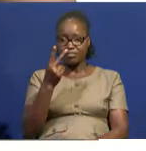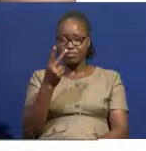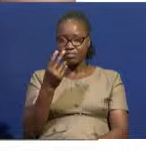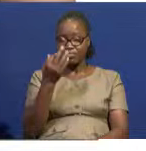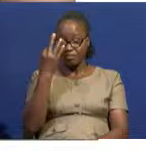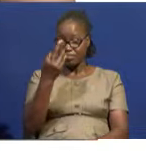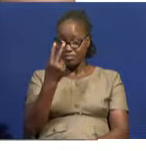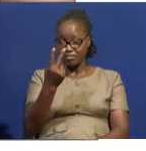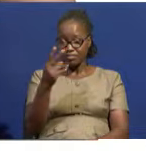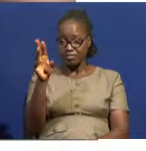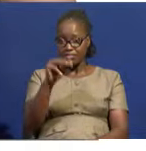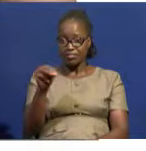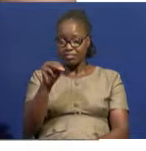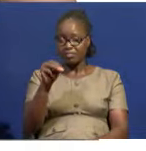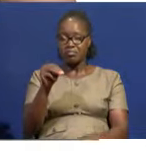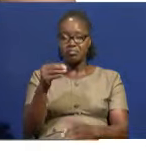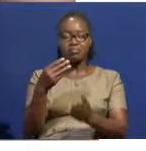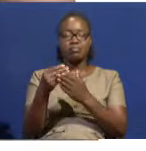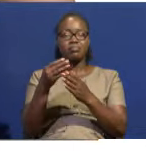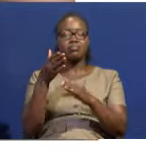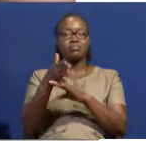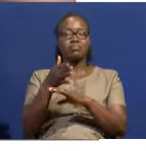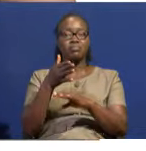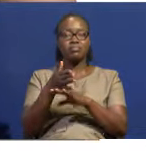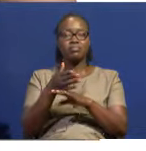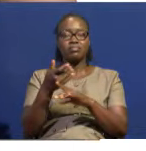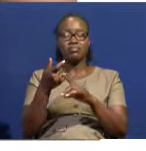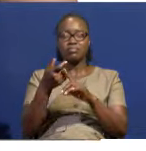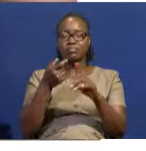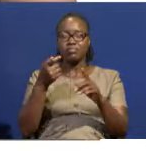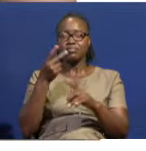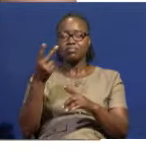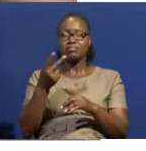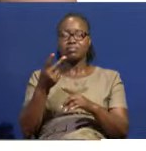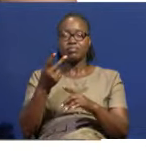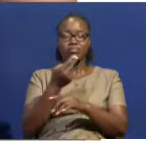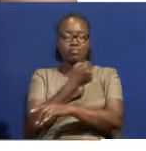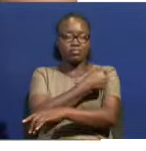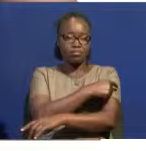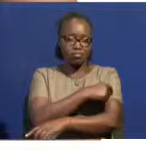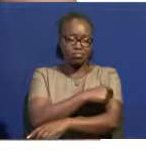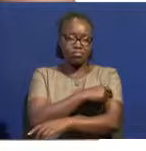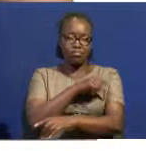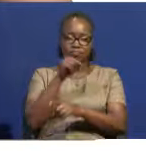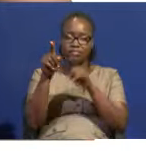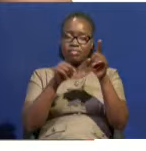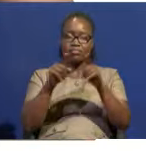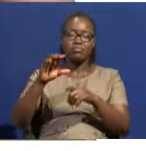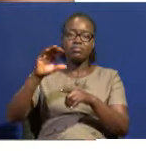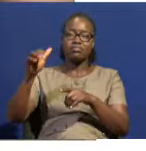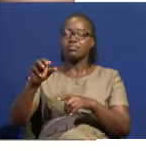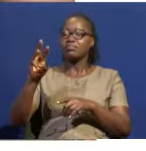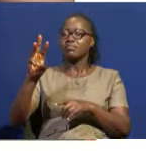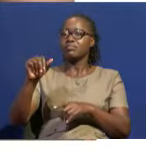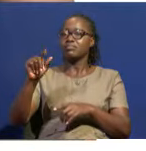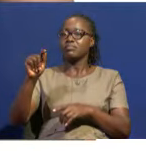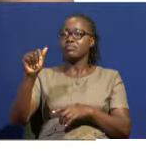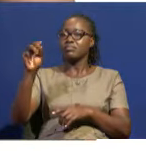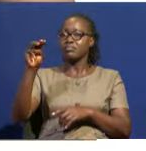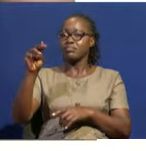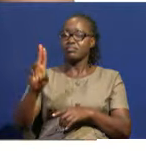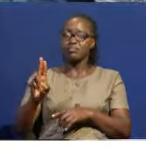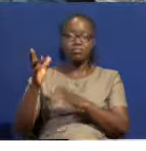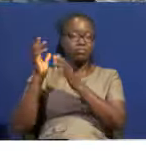million shillings by false pretense from two fellow Italians in the tourist resort town of Watamu in Kilifi